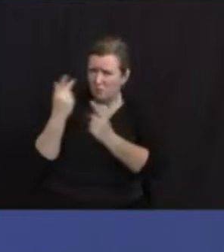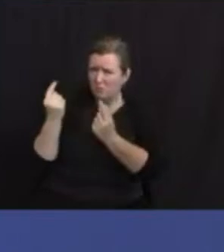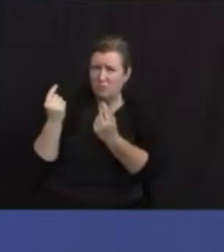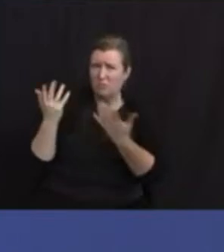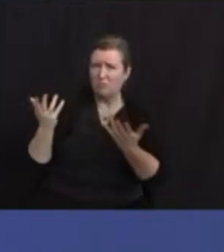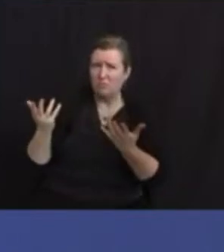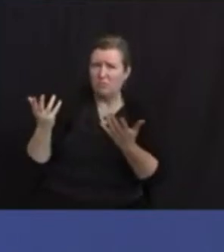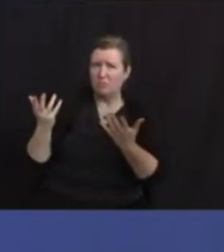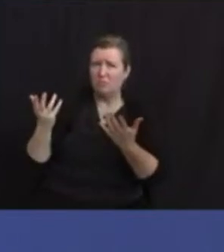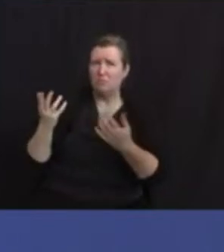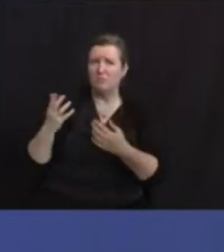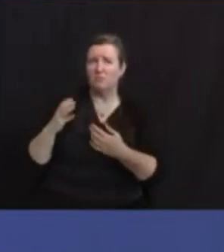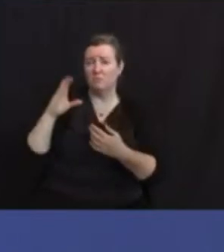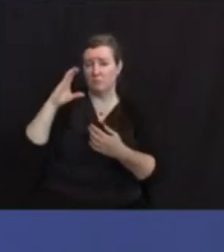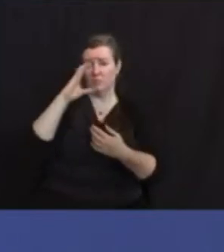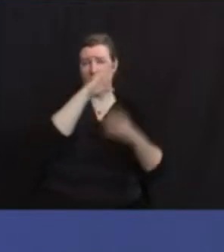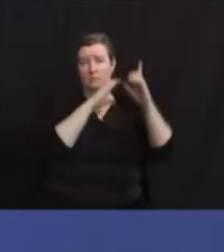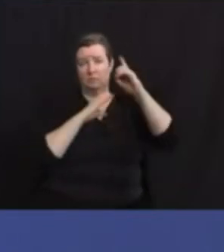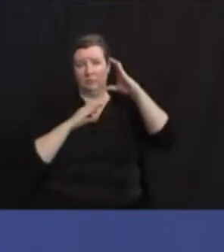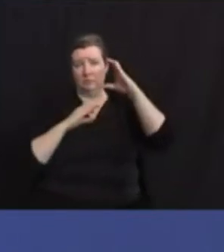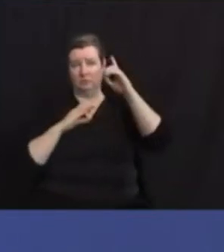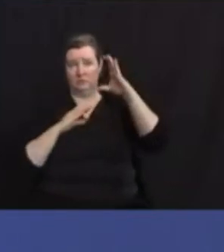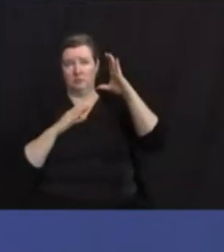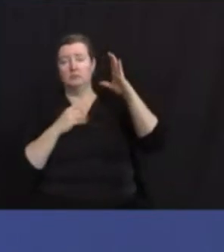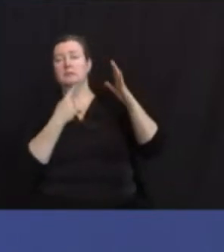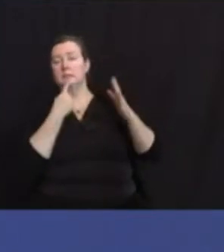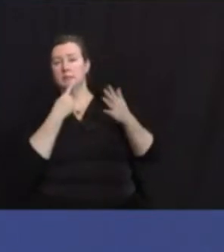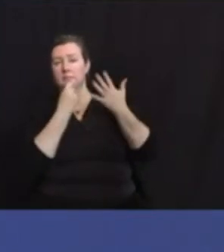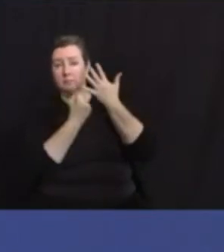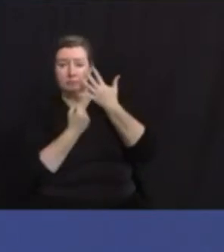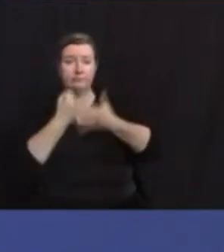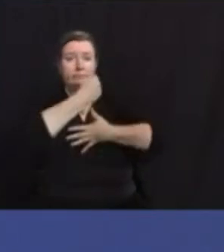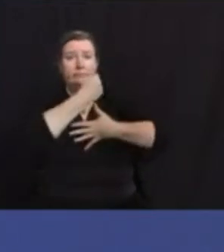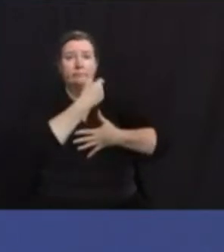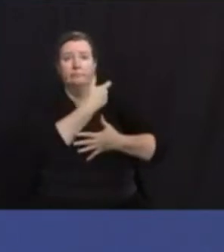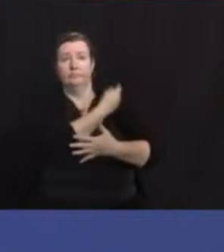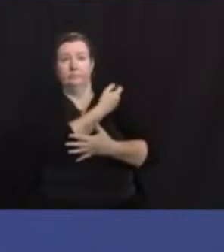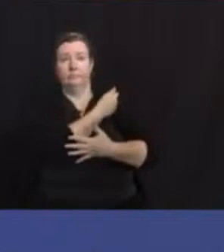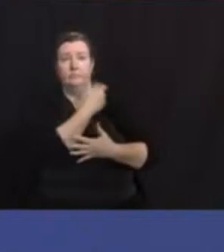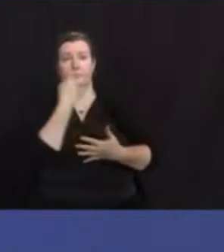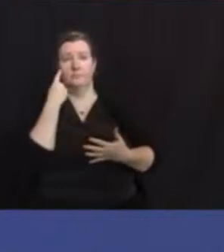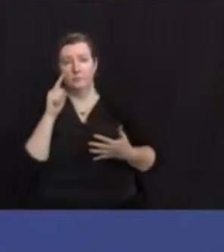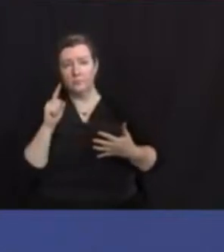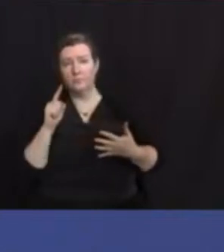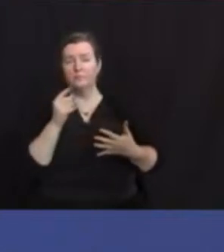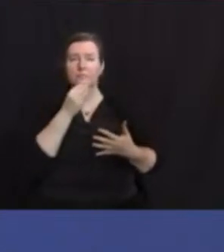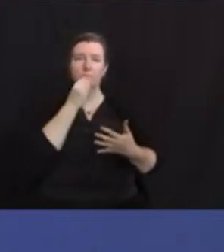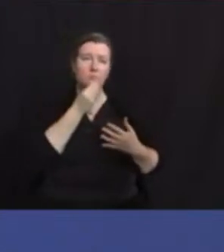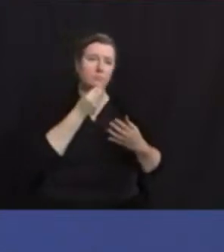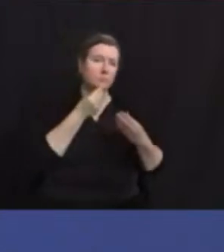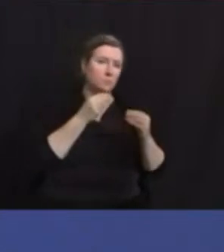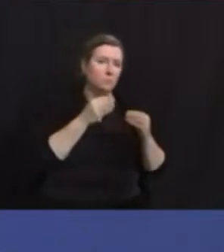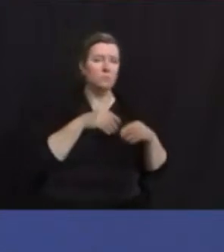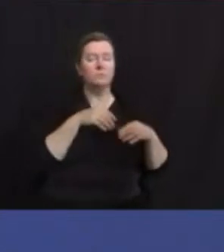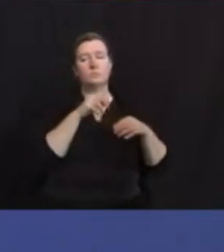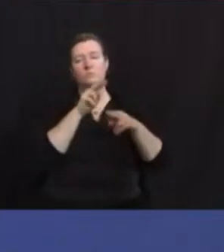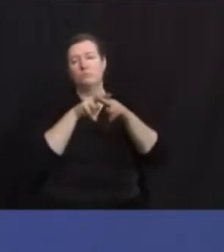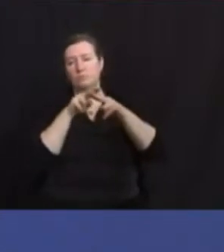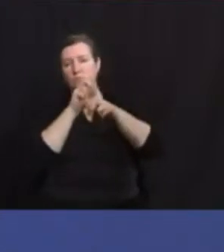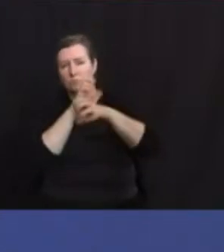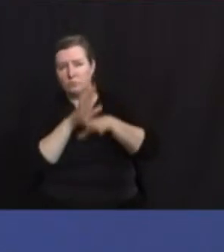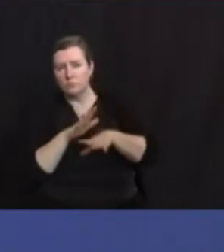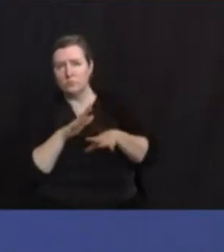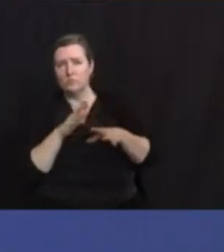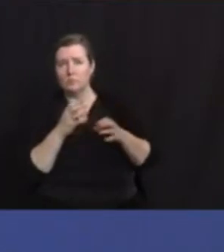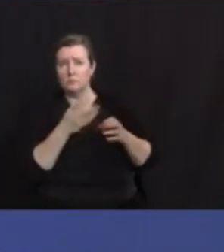and transit workers be prioritized for vaccines in Phase 1B. Advocates say many of these workers are people of color